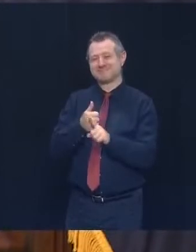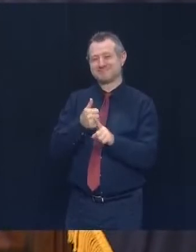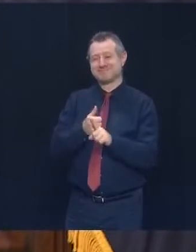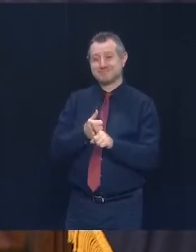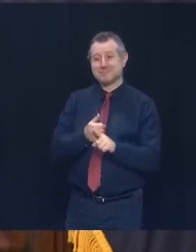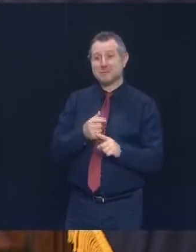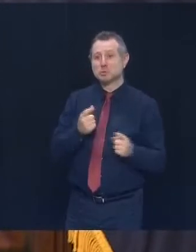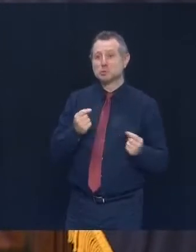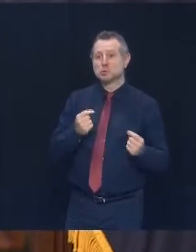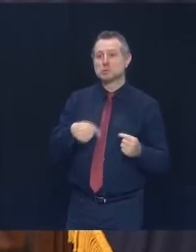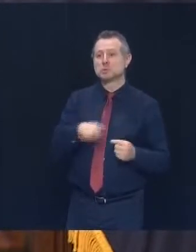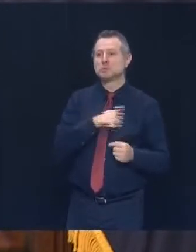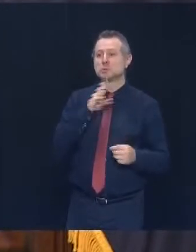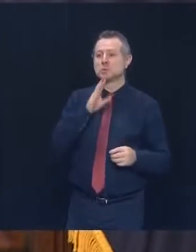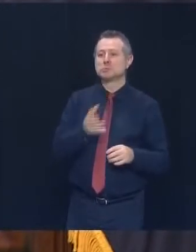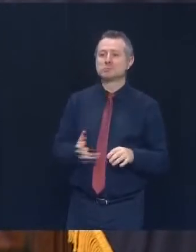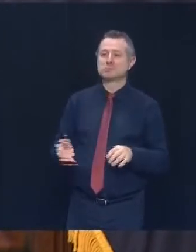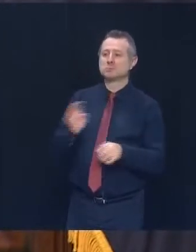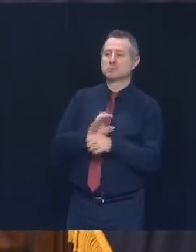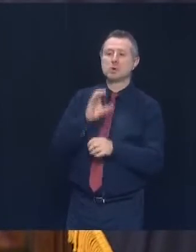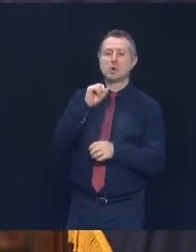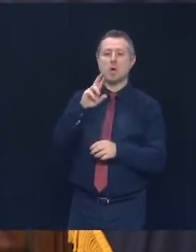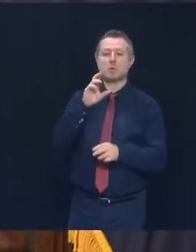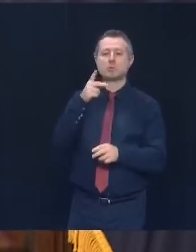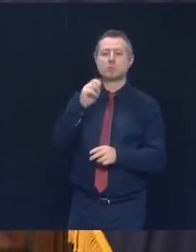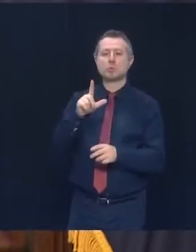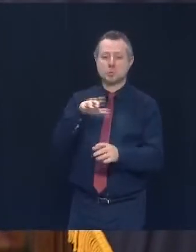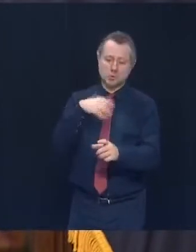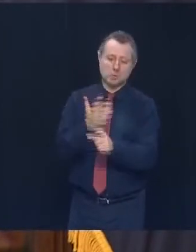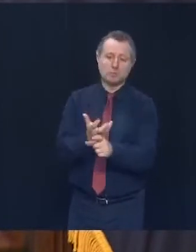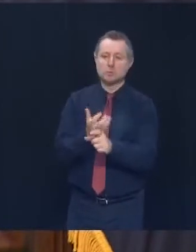drive. You don't think it would reduce the cross-border travel?